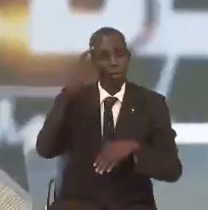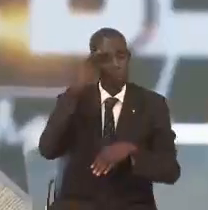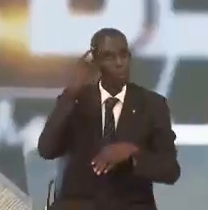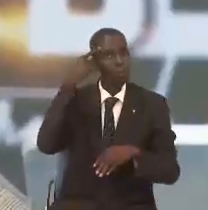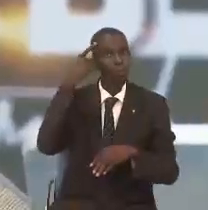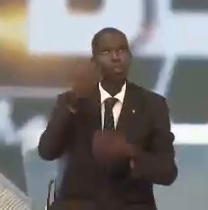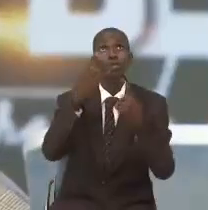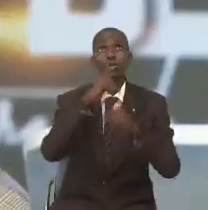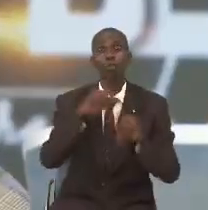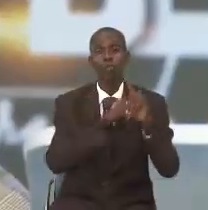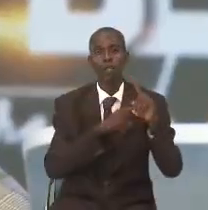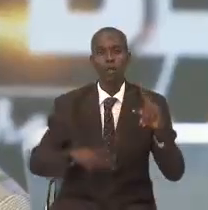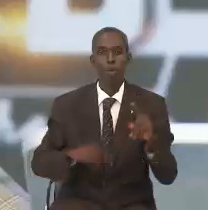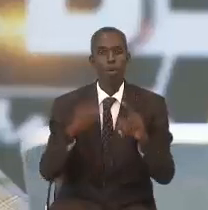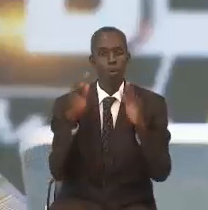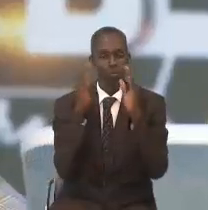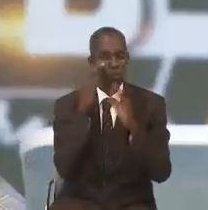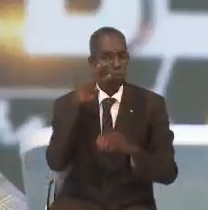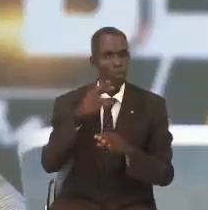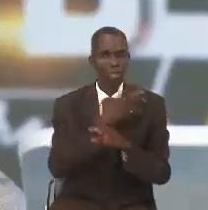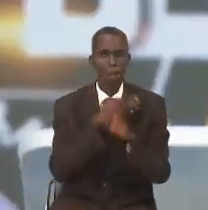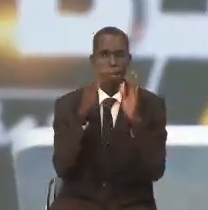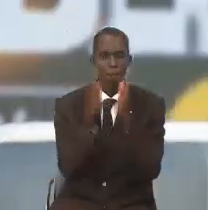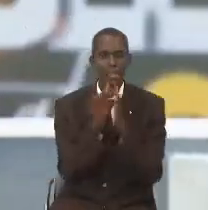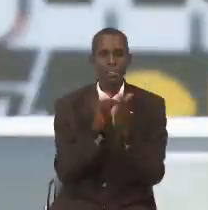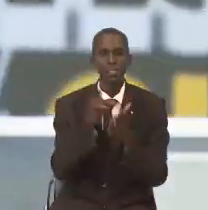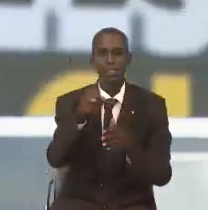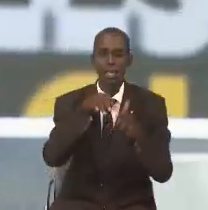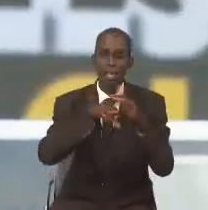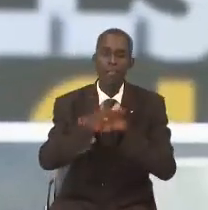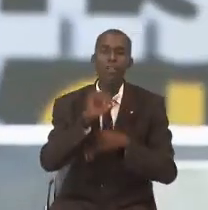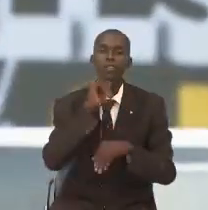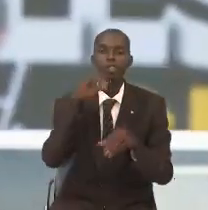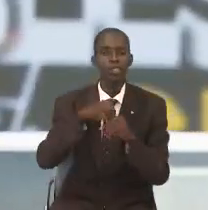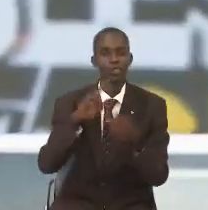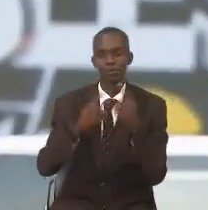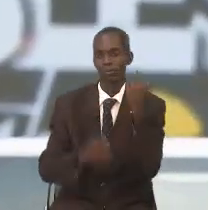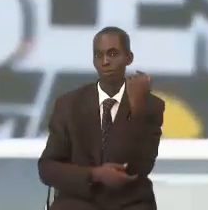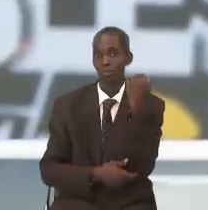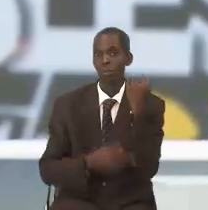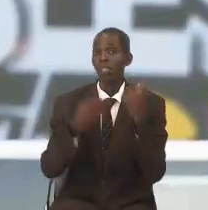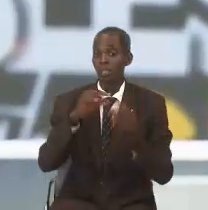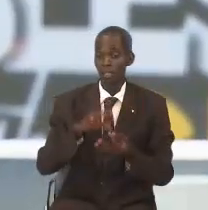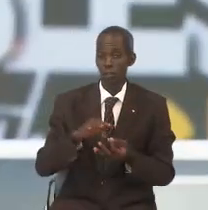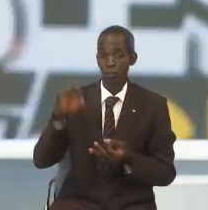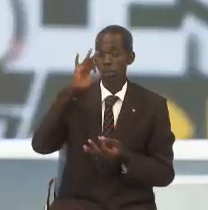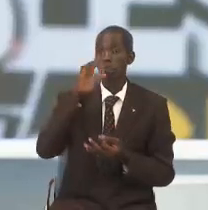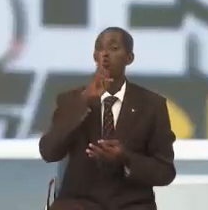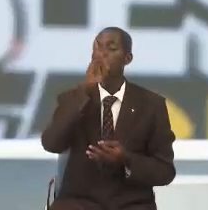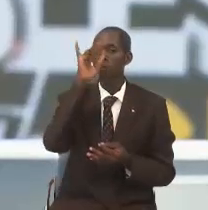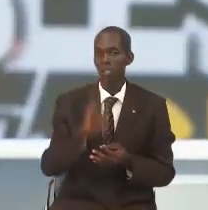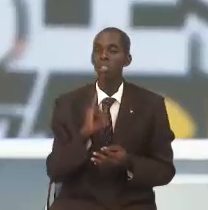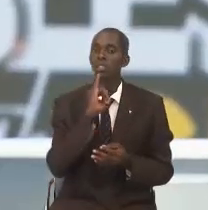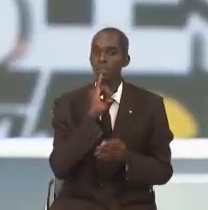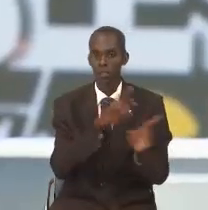and pray that ye enter not into temptation. The spirit indeed is willing, but